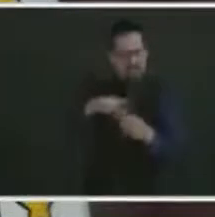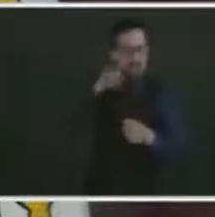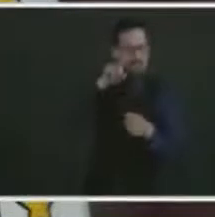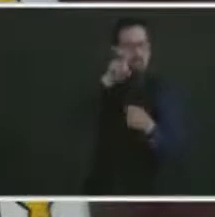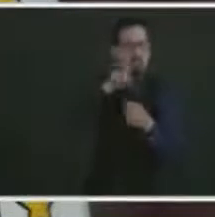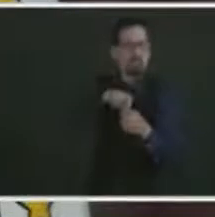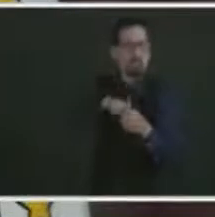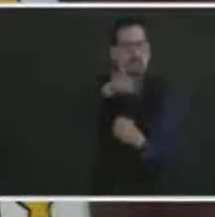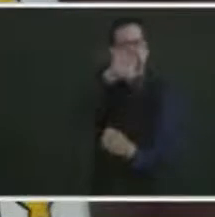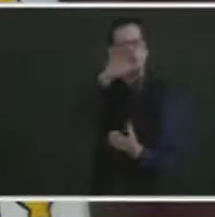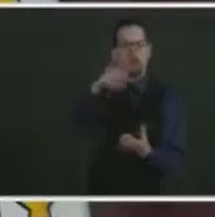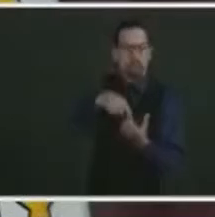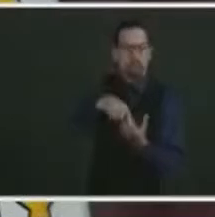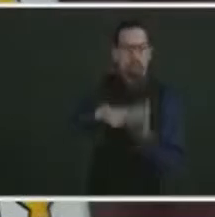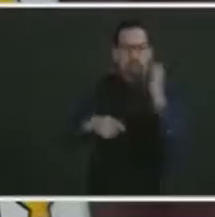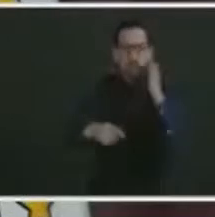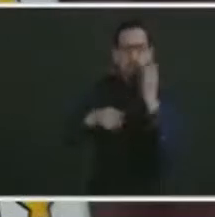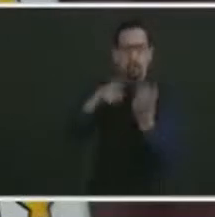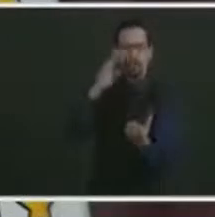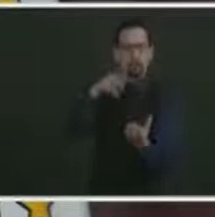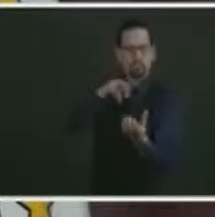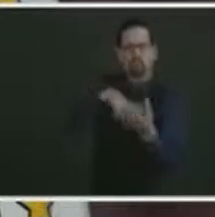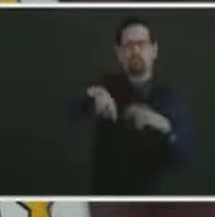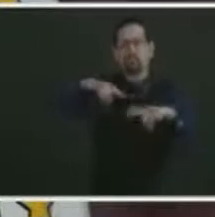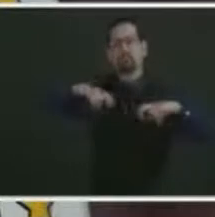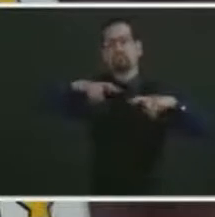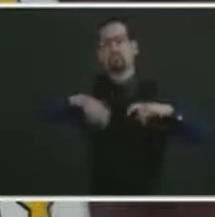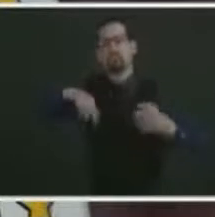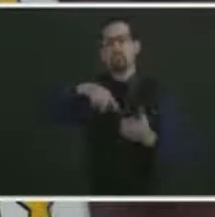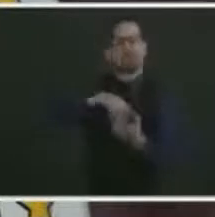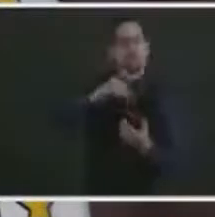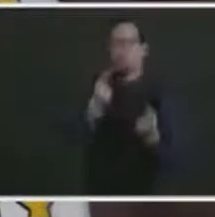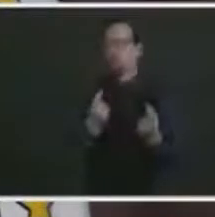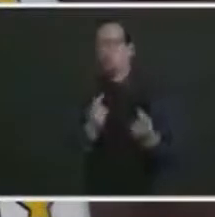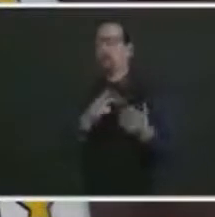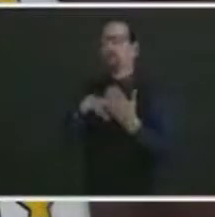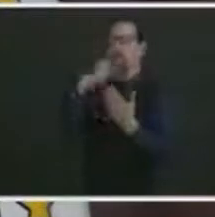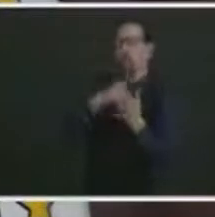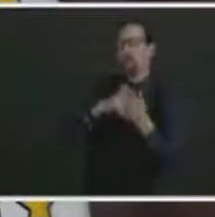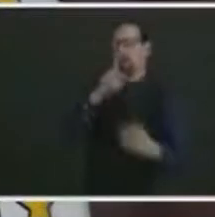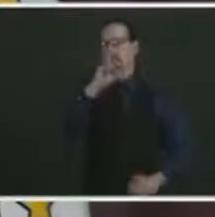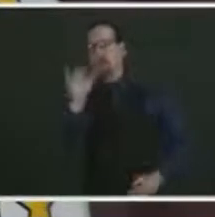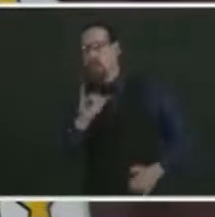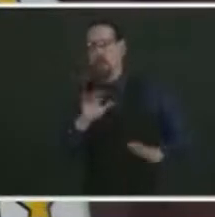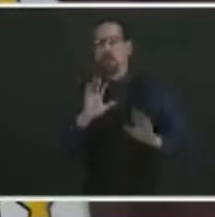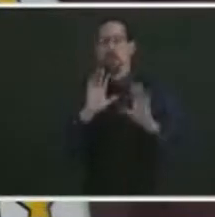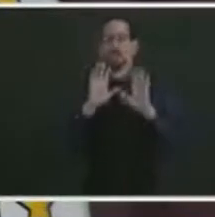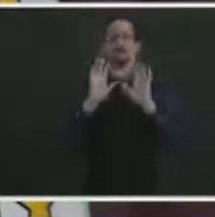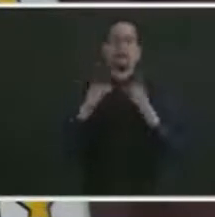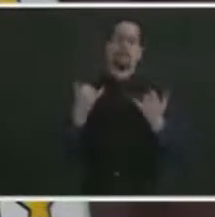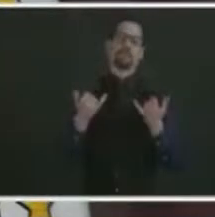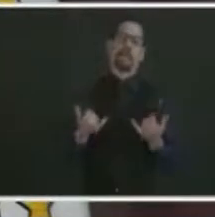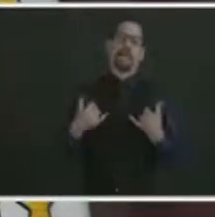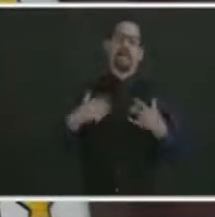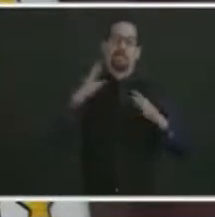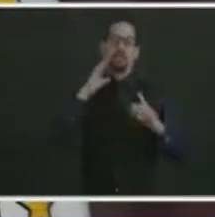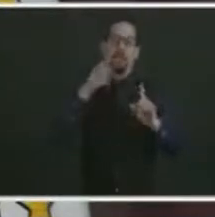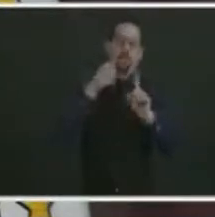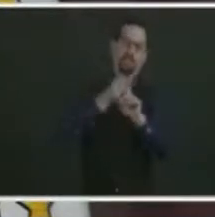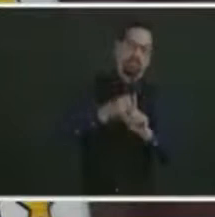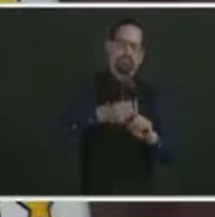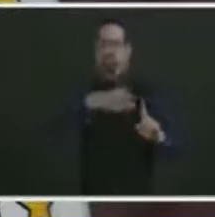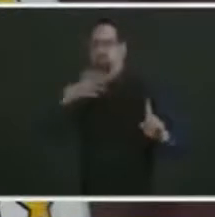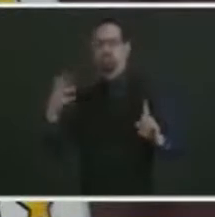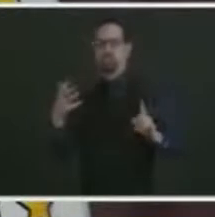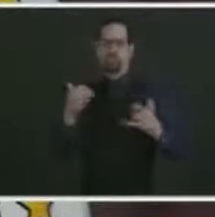I'm nervous about it. What is it exactly? So I'd like to just take a minute to explain what it is, what it isn't,